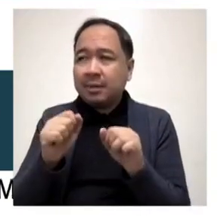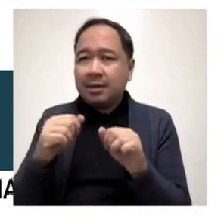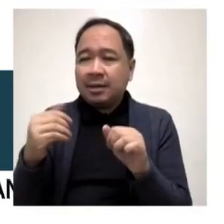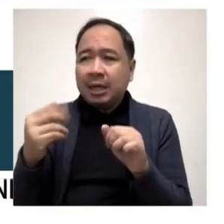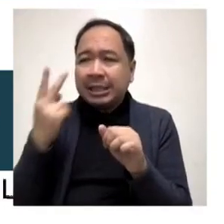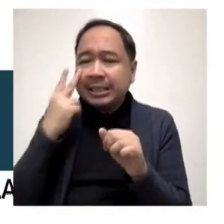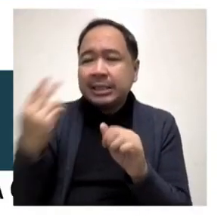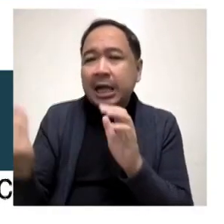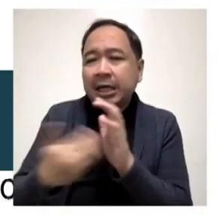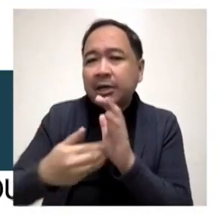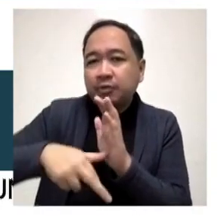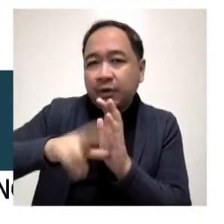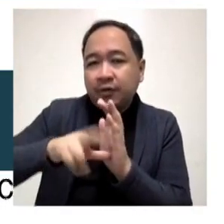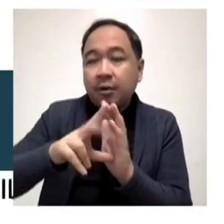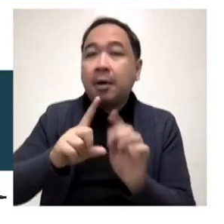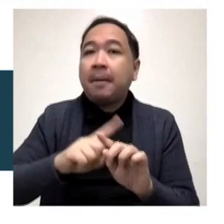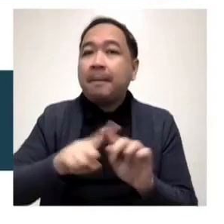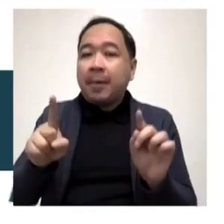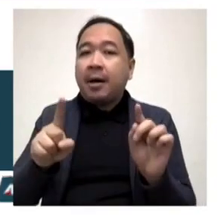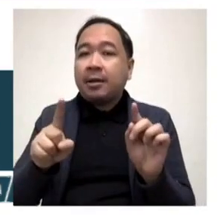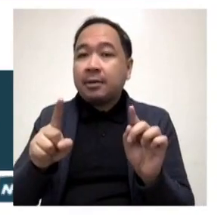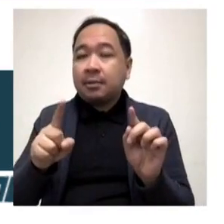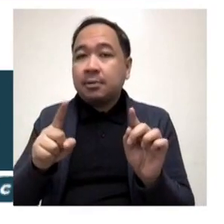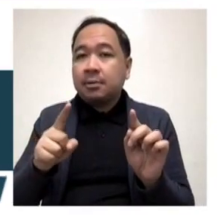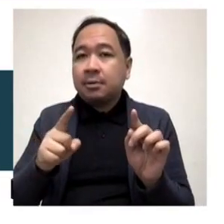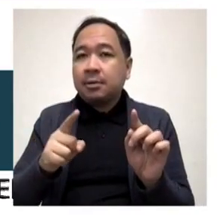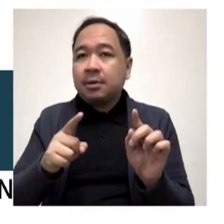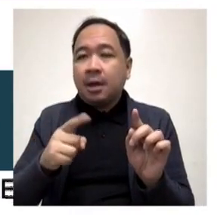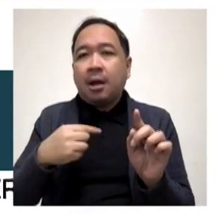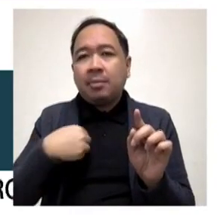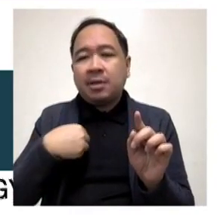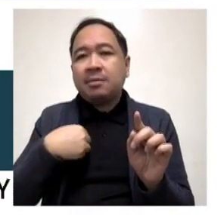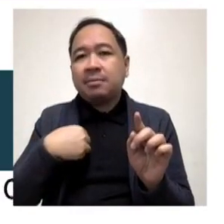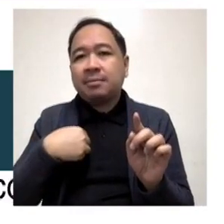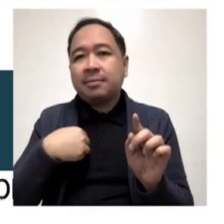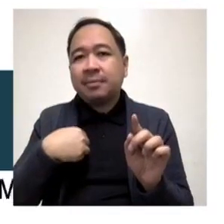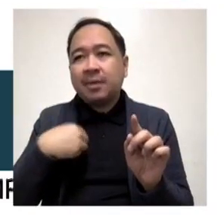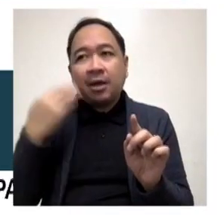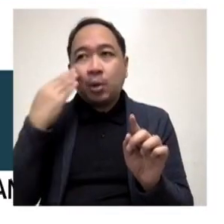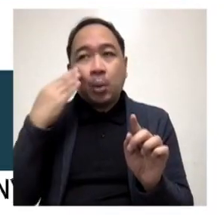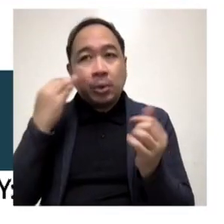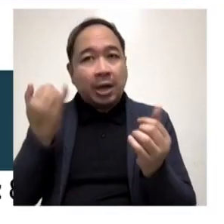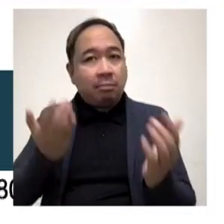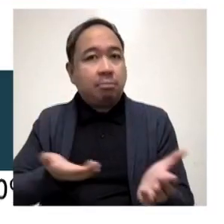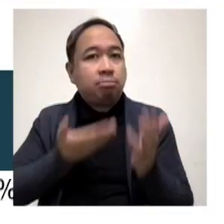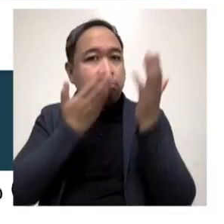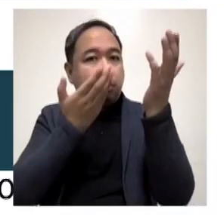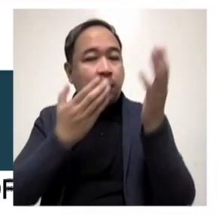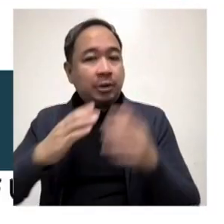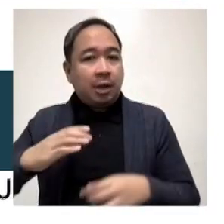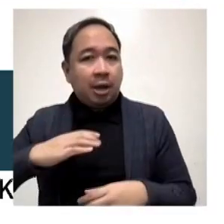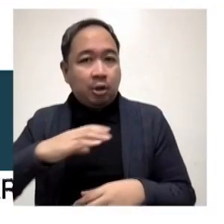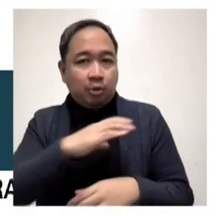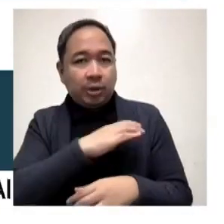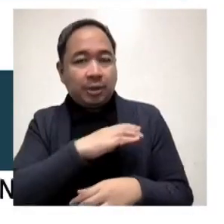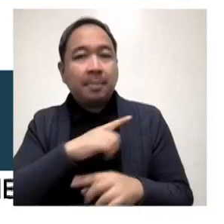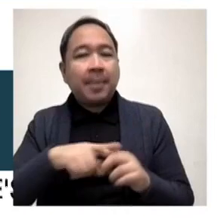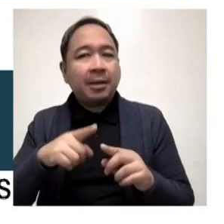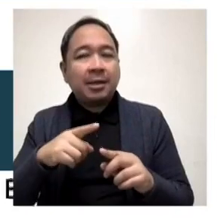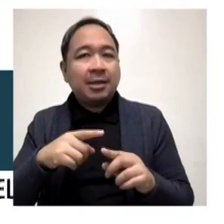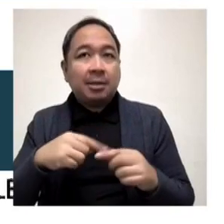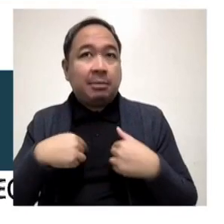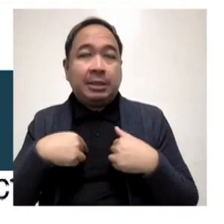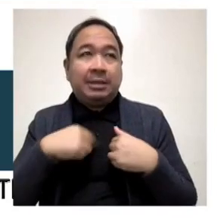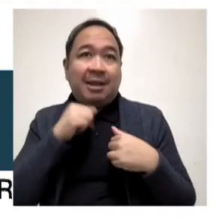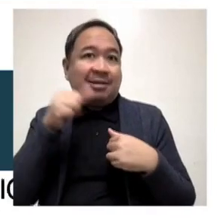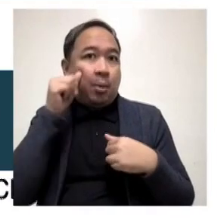privy, Carmina, to the proposals now in Congress, because all I'm privy to is the local government utilization of